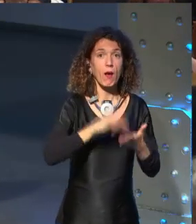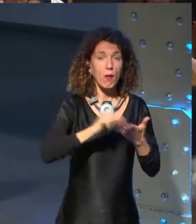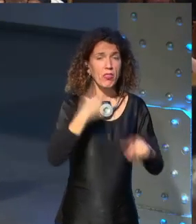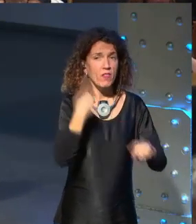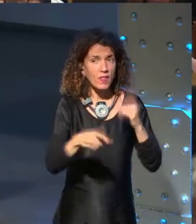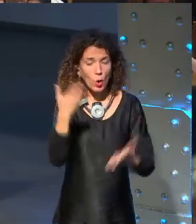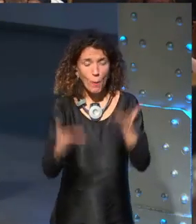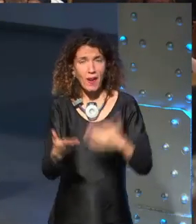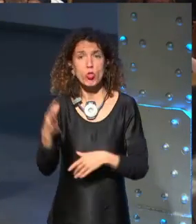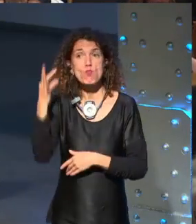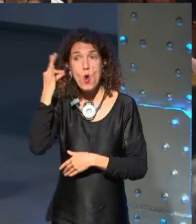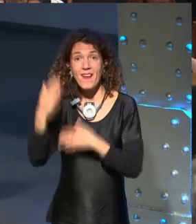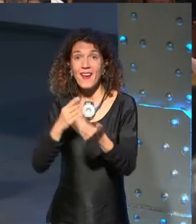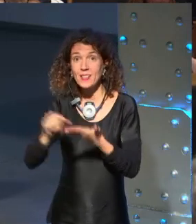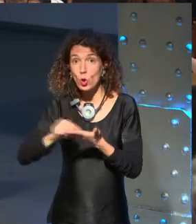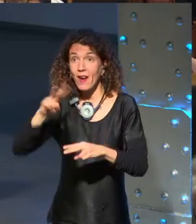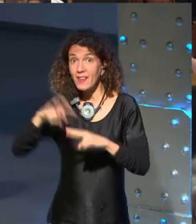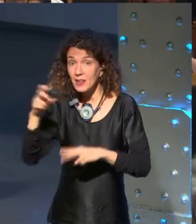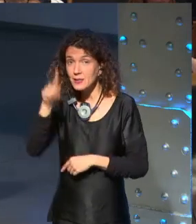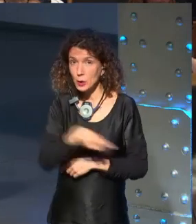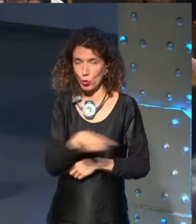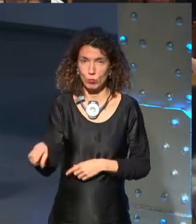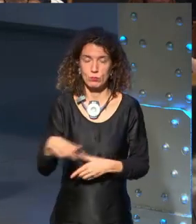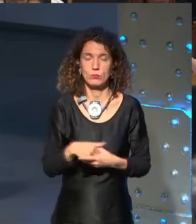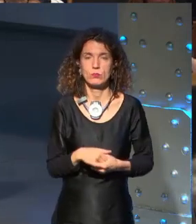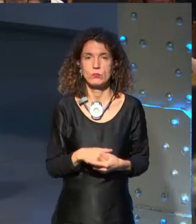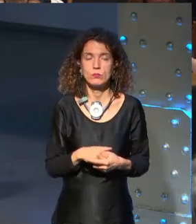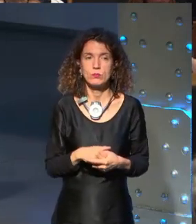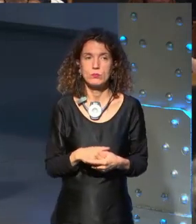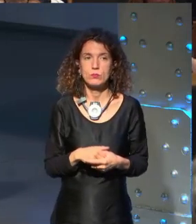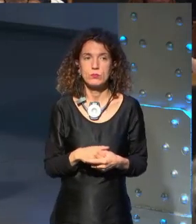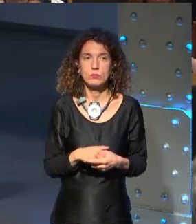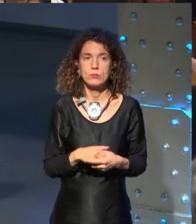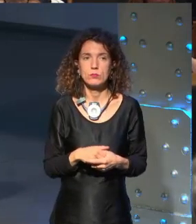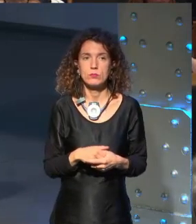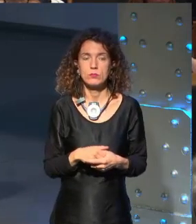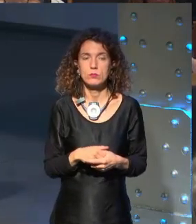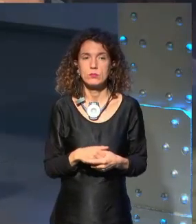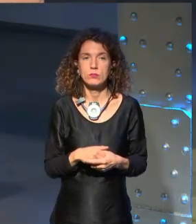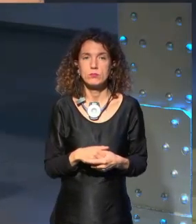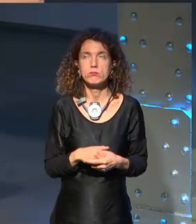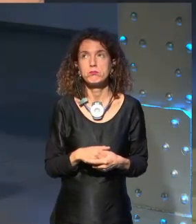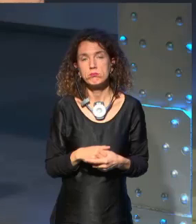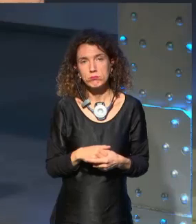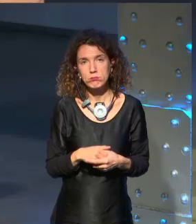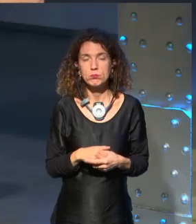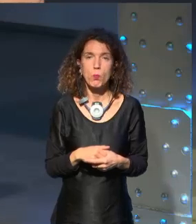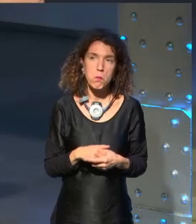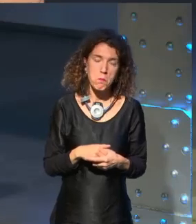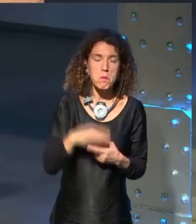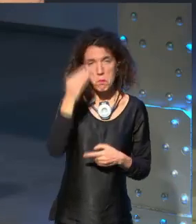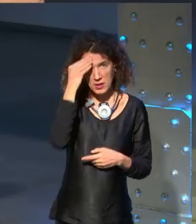writers write differently from their female counterparts? Oh, I guess so to some extent, except